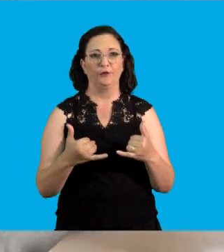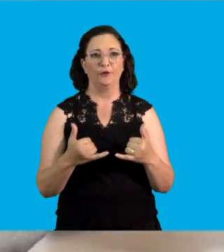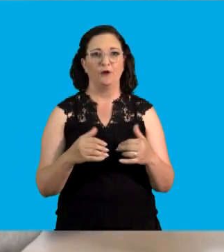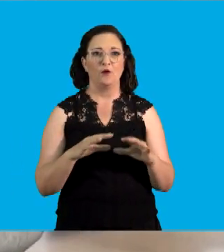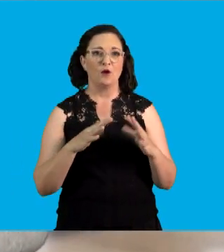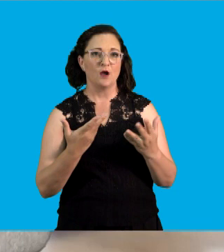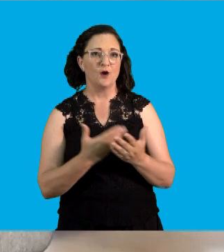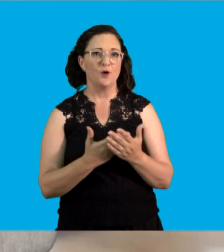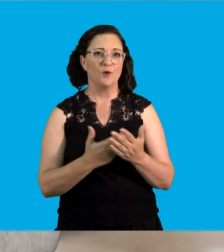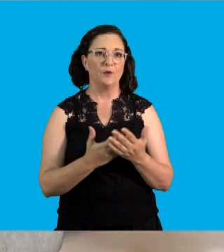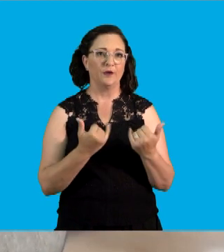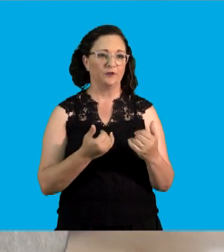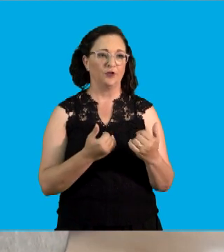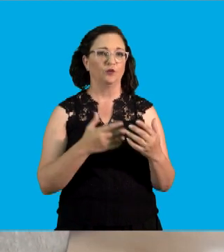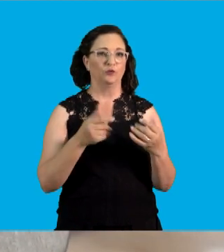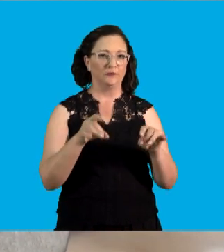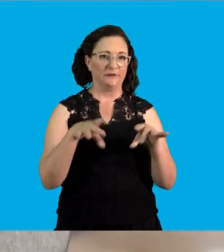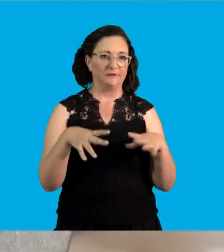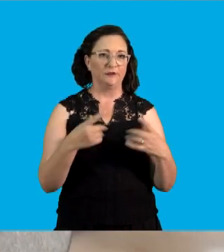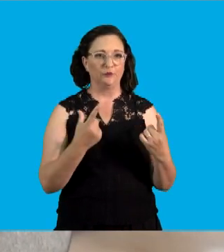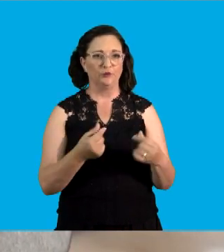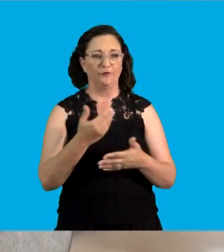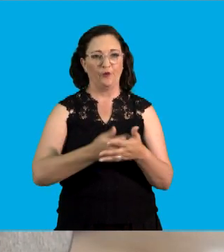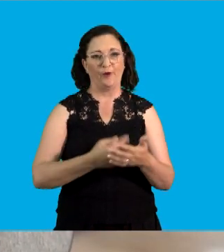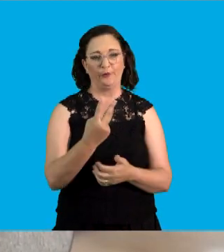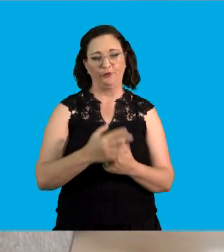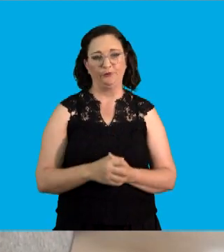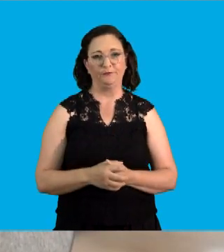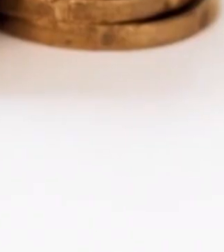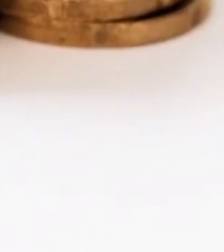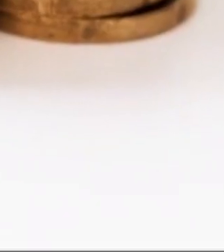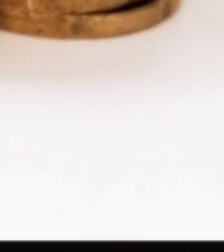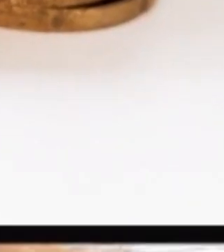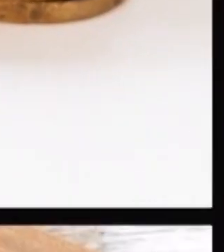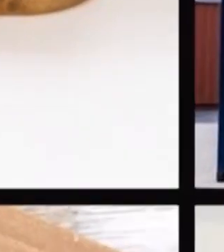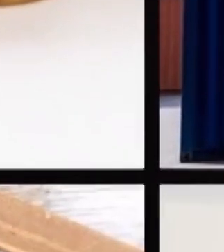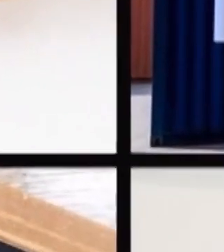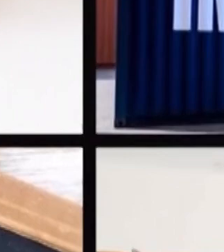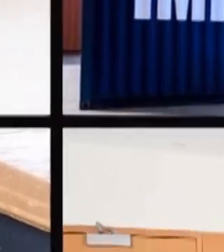tips on how to approach your exam or your paper 2. I'll see you just now.